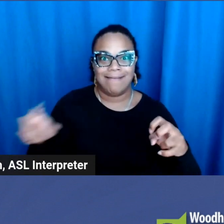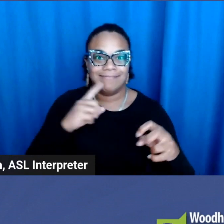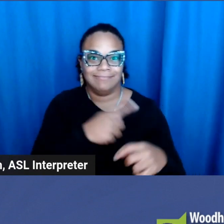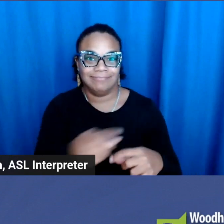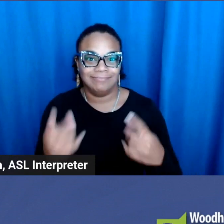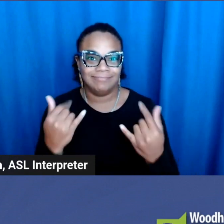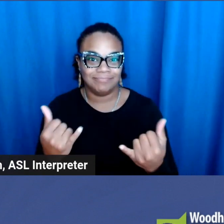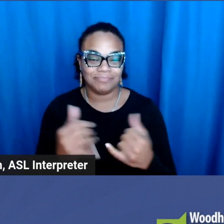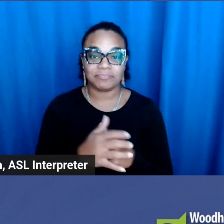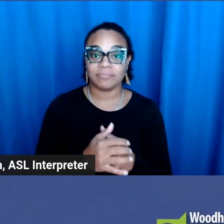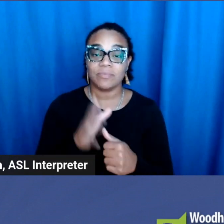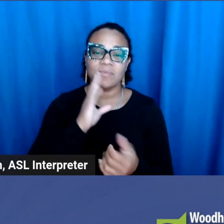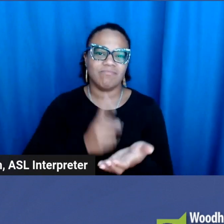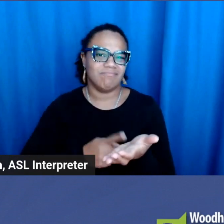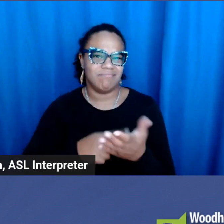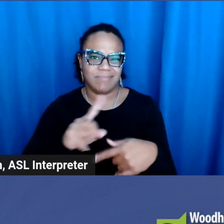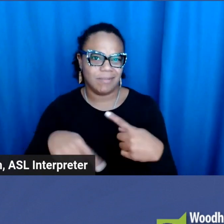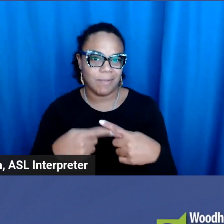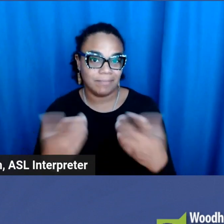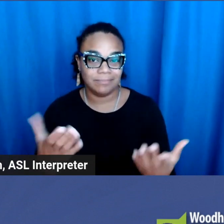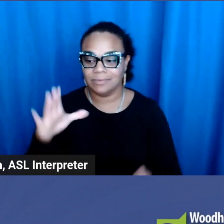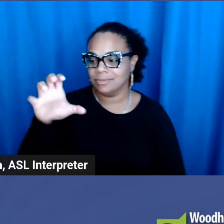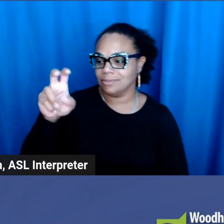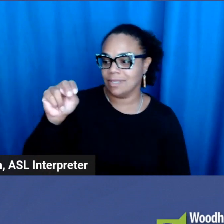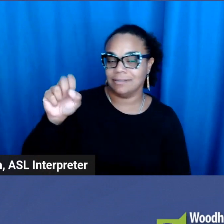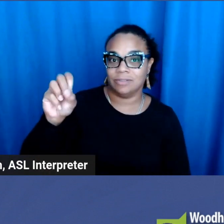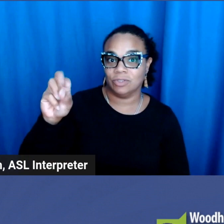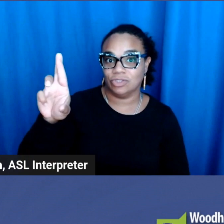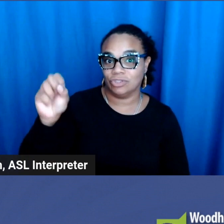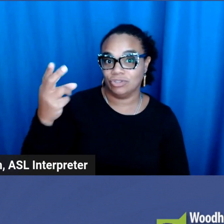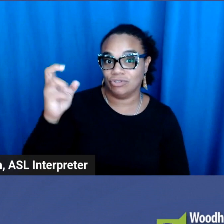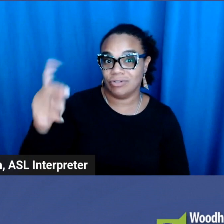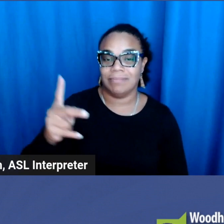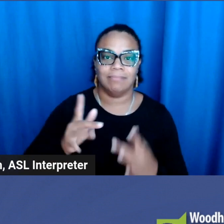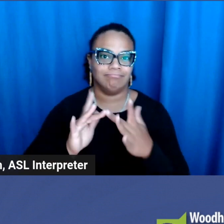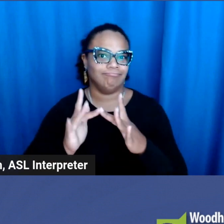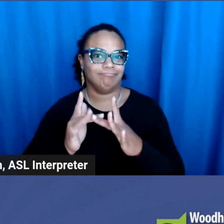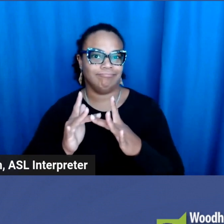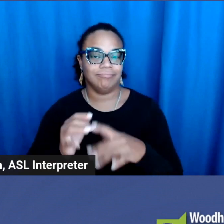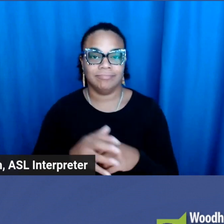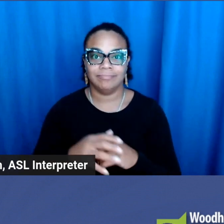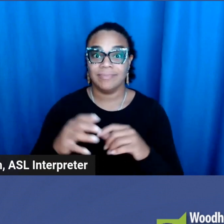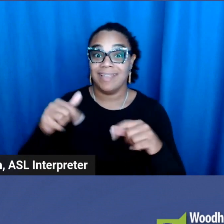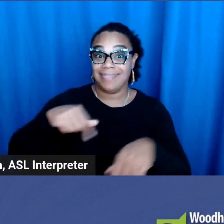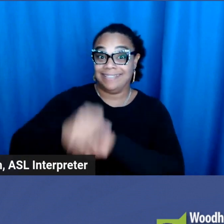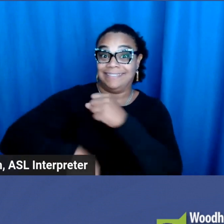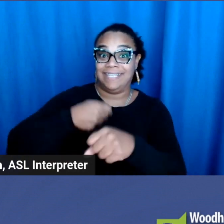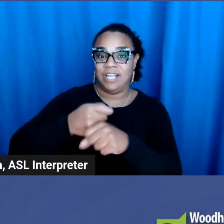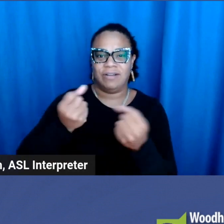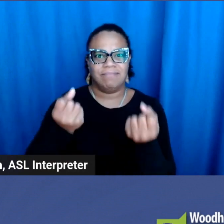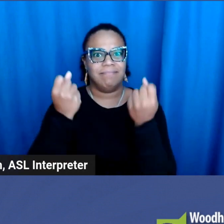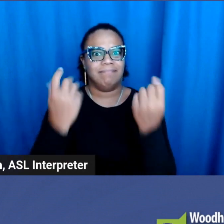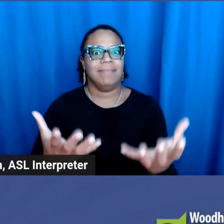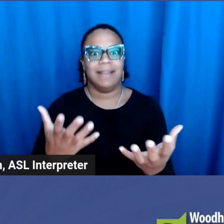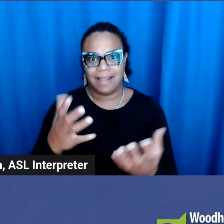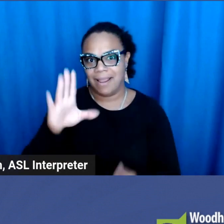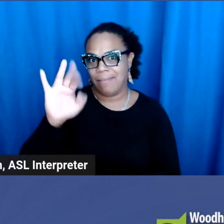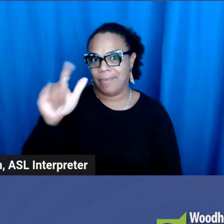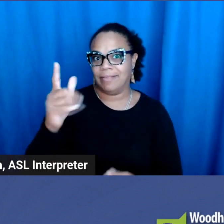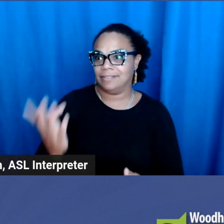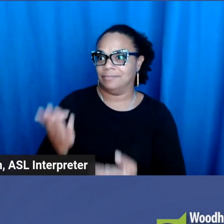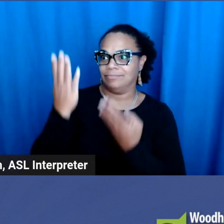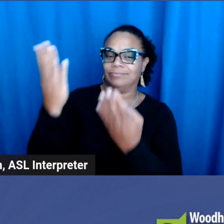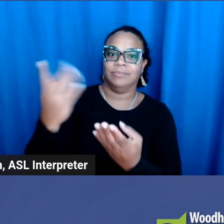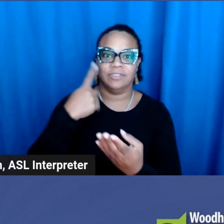censorship on the internet. There's been a slew of bills introduced this year aimed at the internet, controlling the